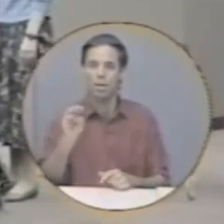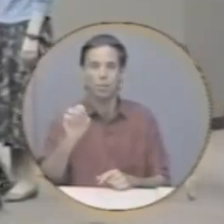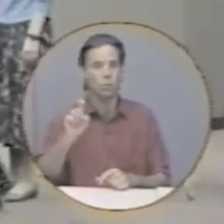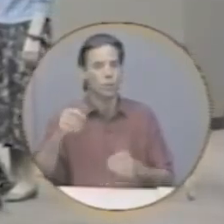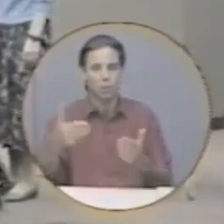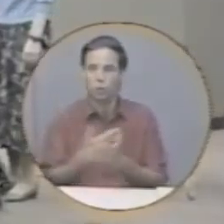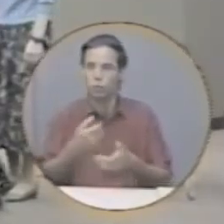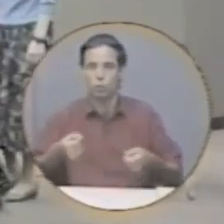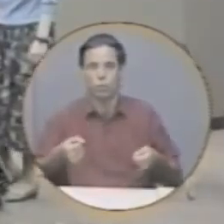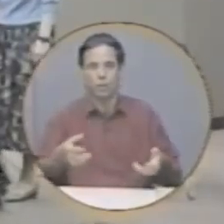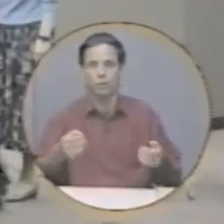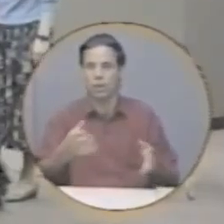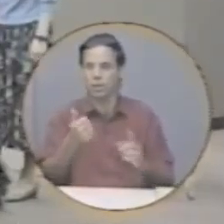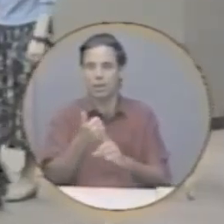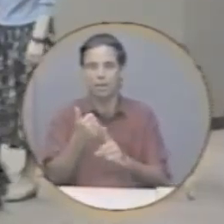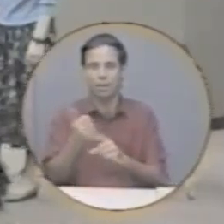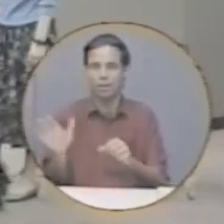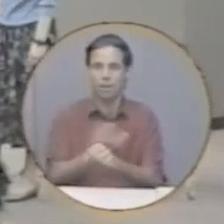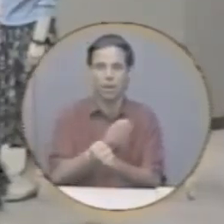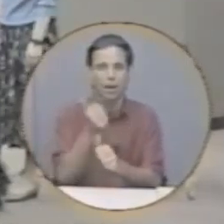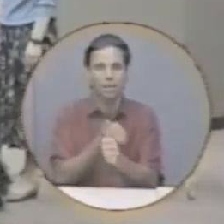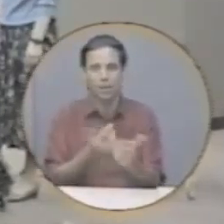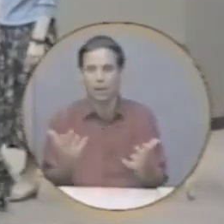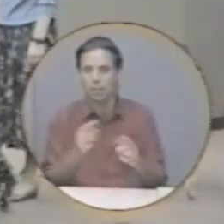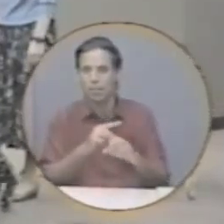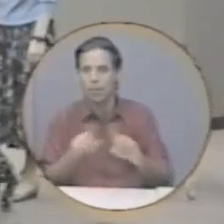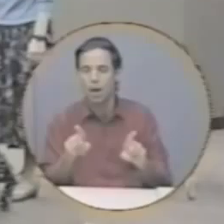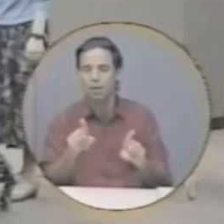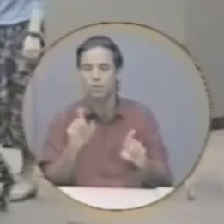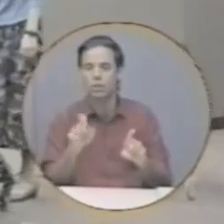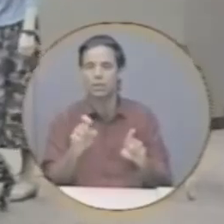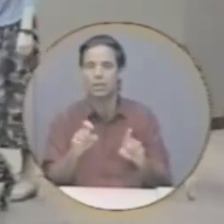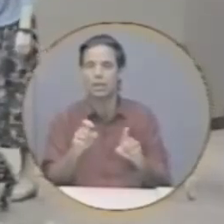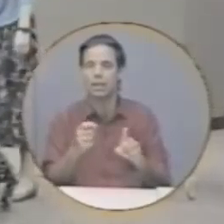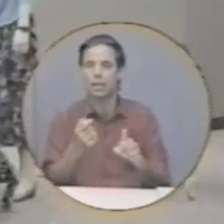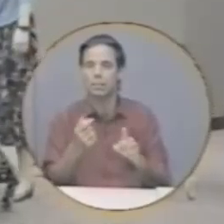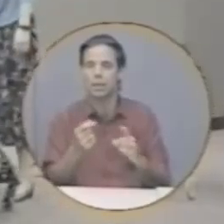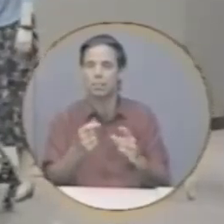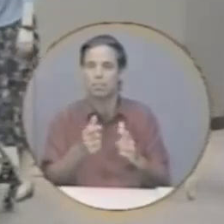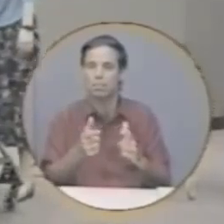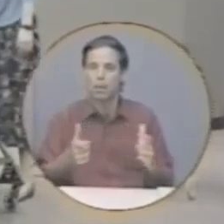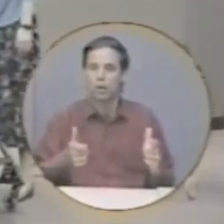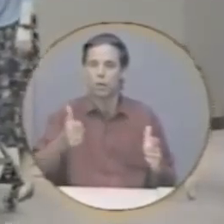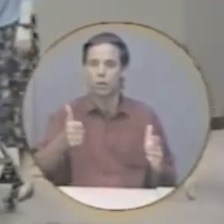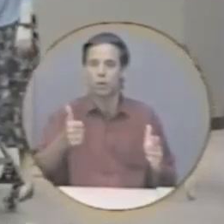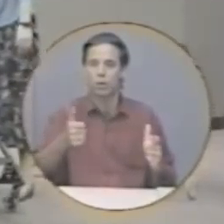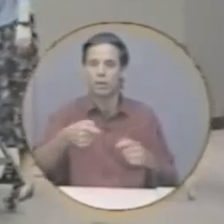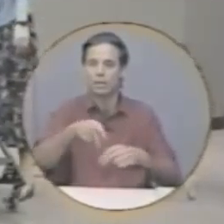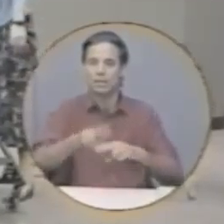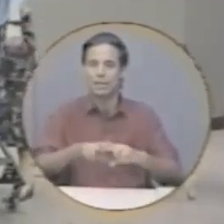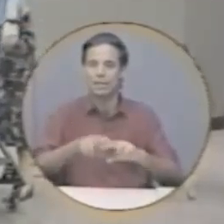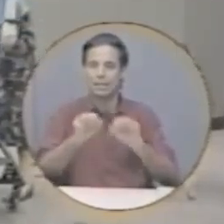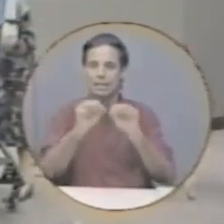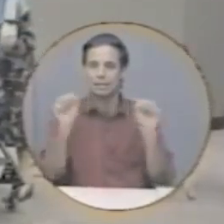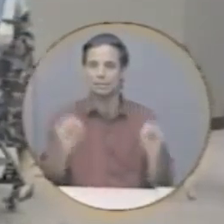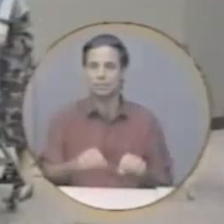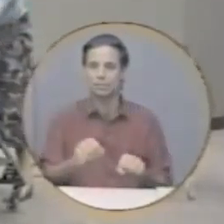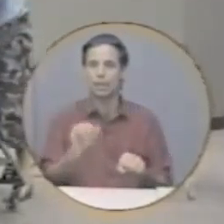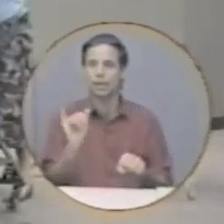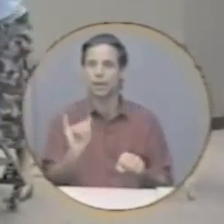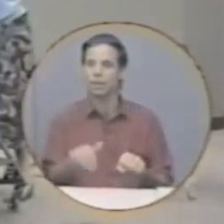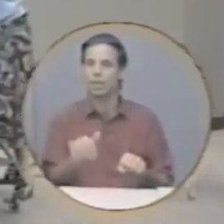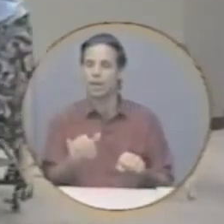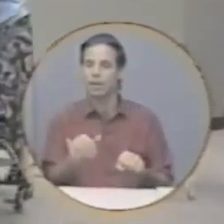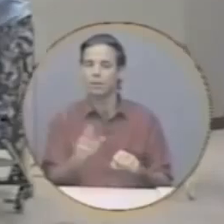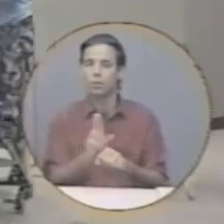new wheelchair per se, but just having to get an expanded version of the original seating system. The unique adaptation of